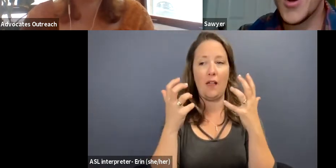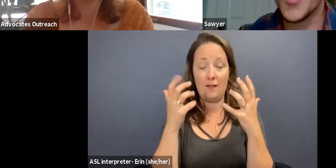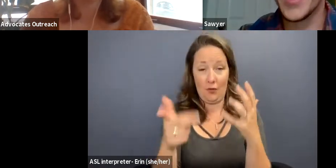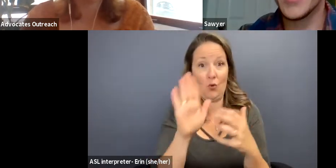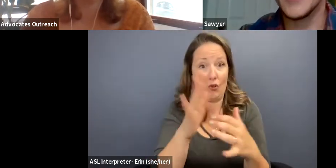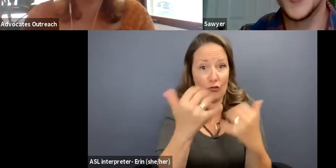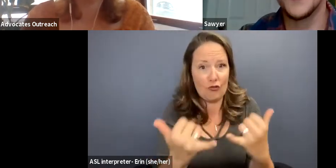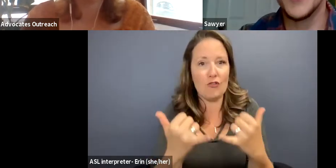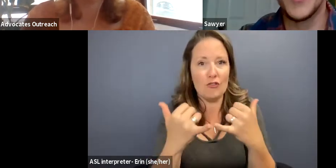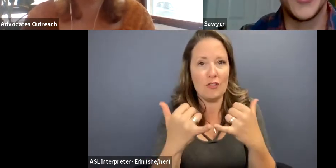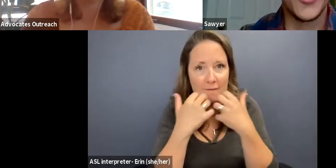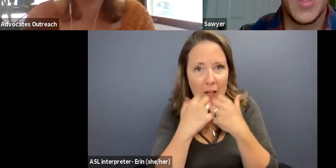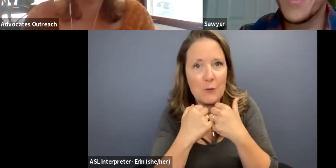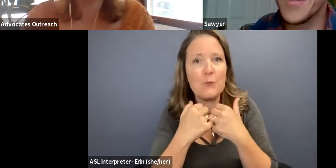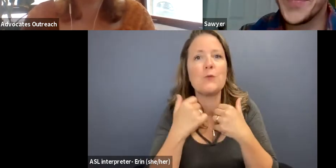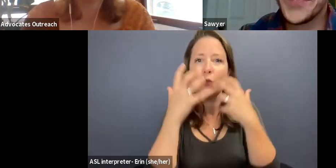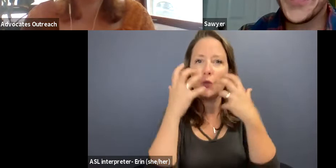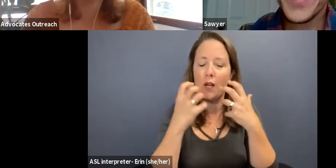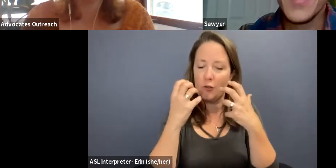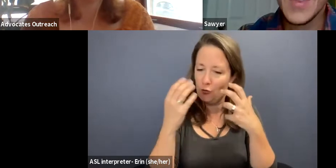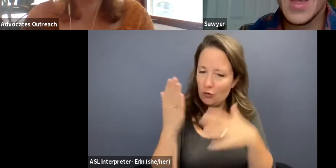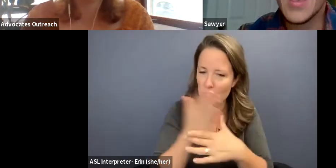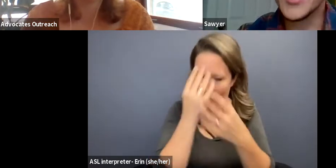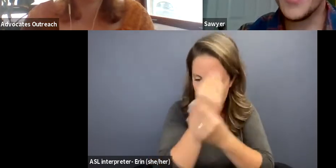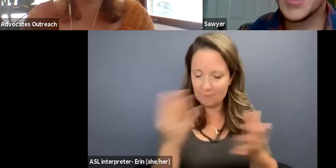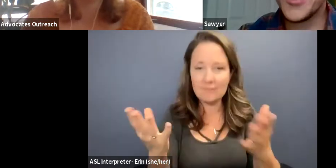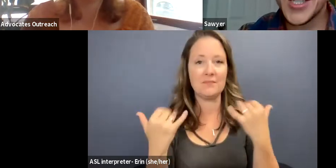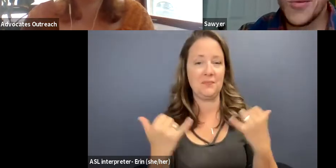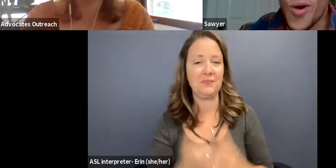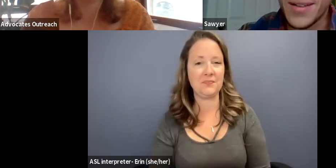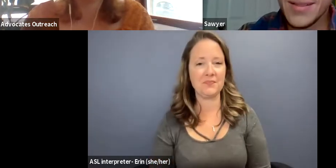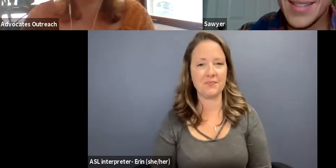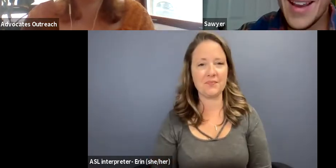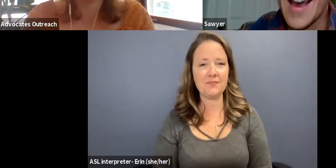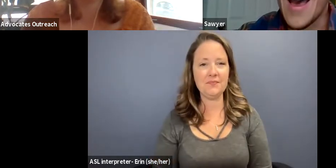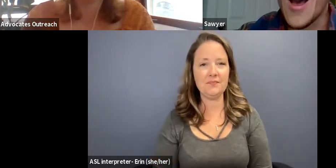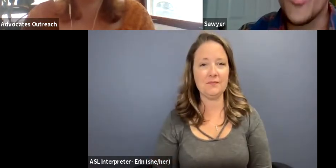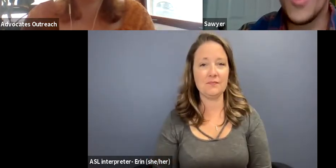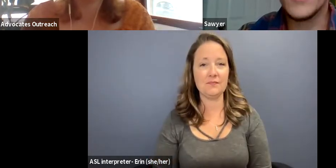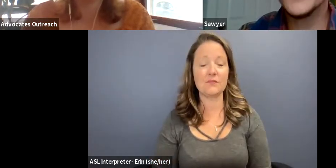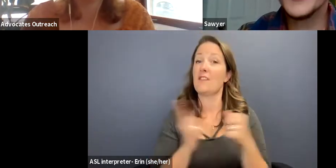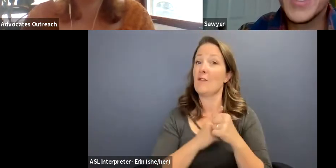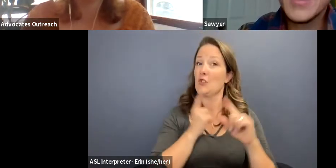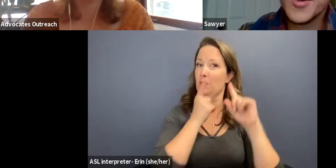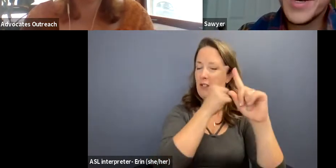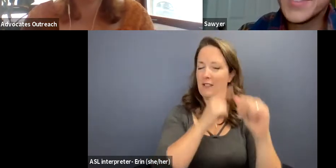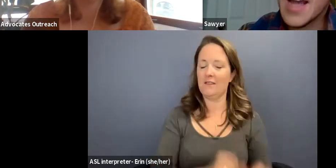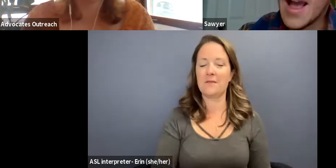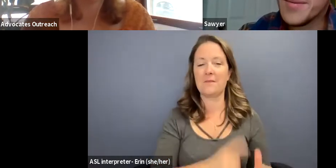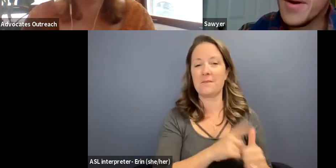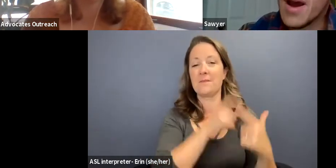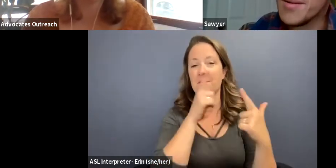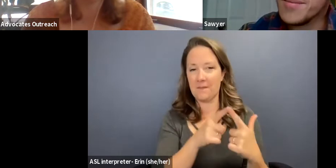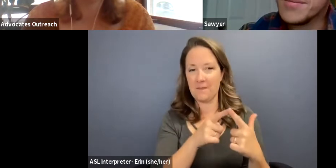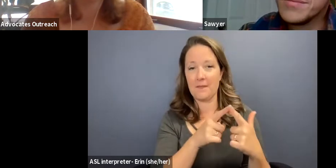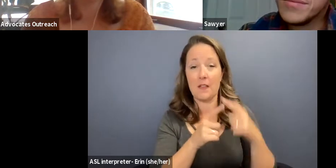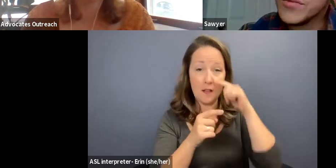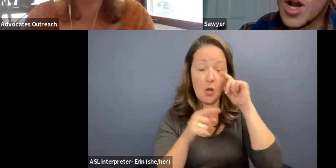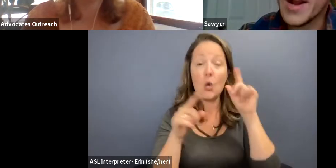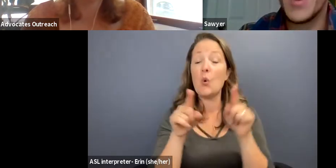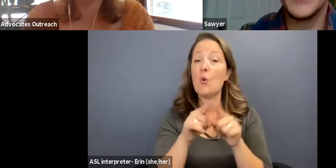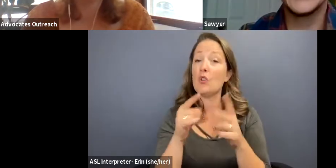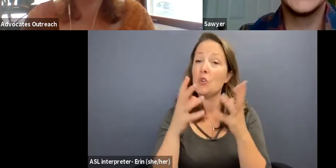can all be part of a violence prevention strategy, and a strategy for, you know, creating